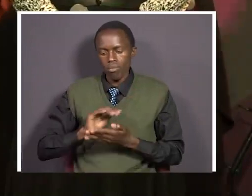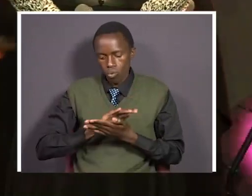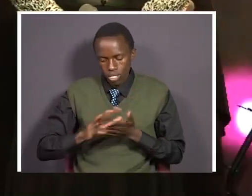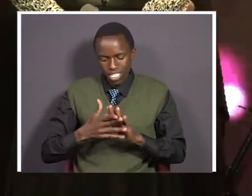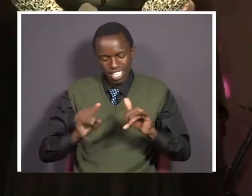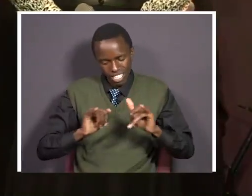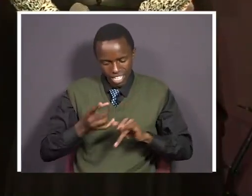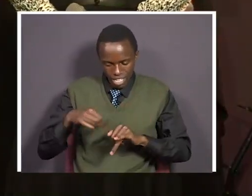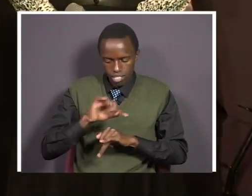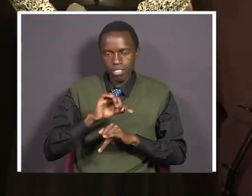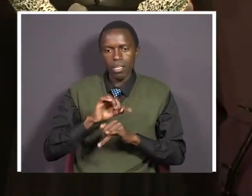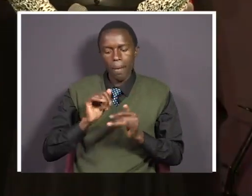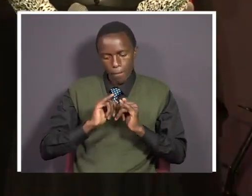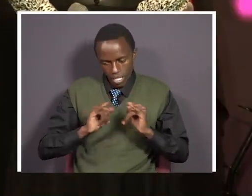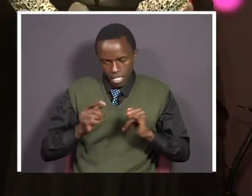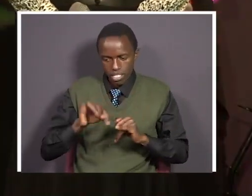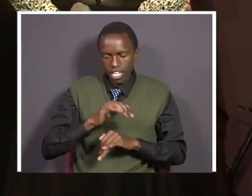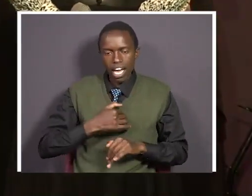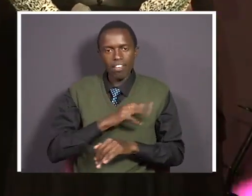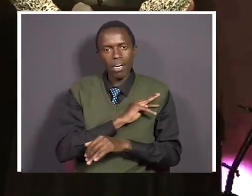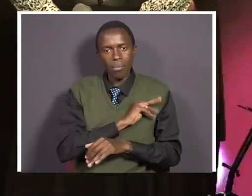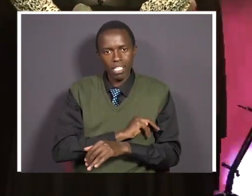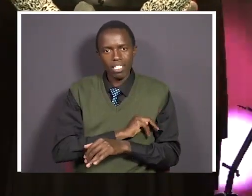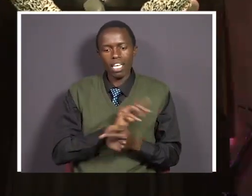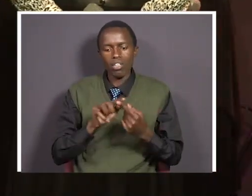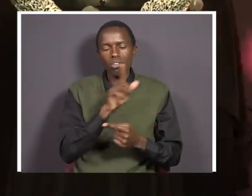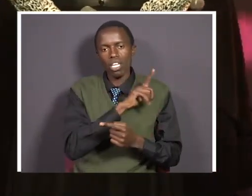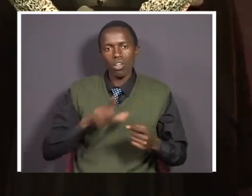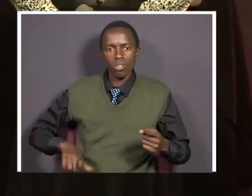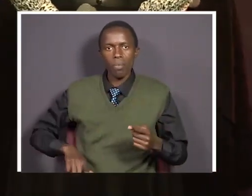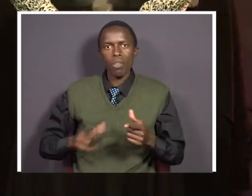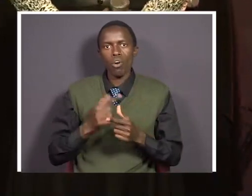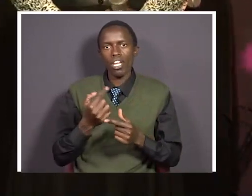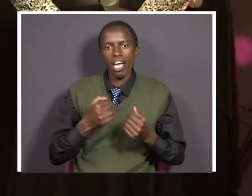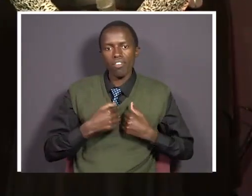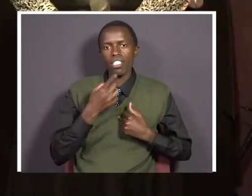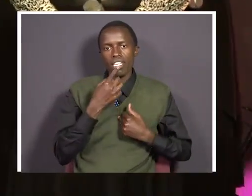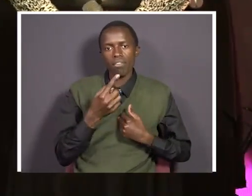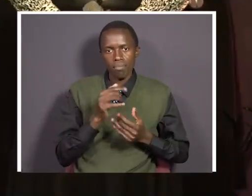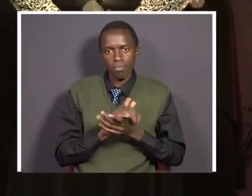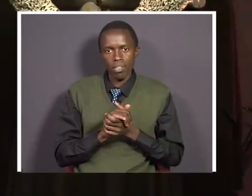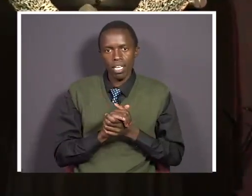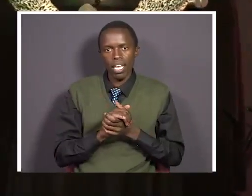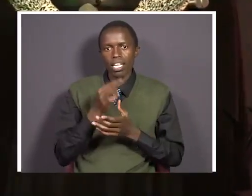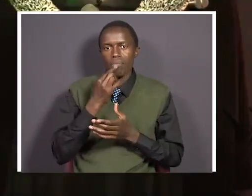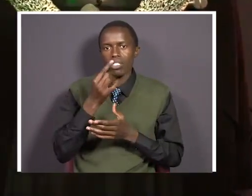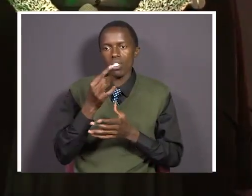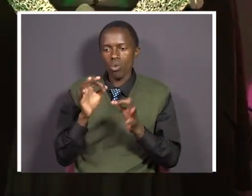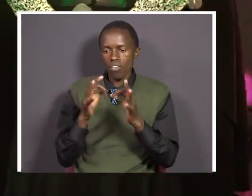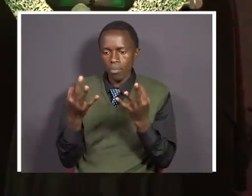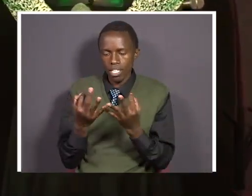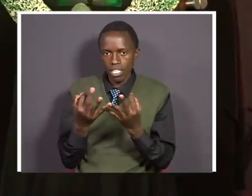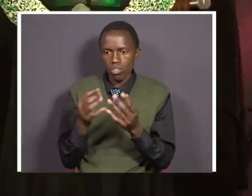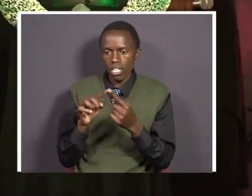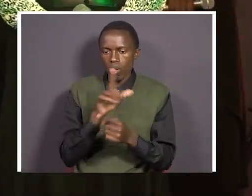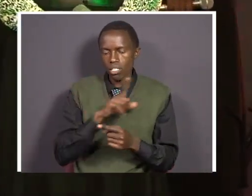us, cleanse us, purify us, and have mercy, because against you, Lord, only have we sinned. And then mention your family